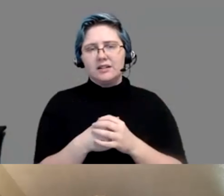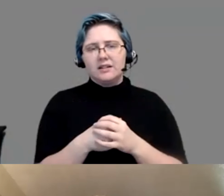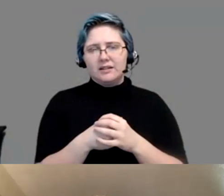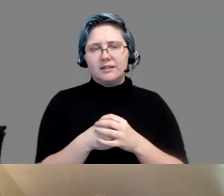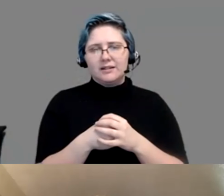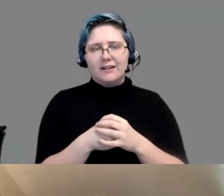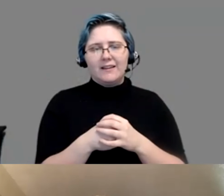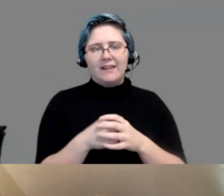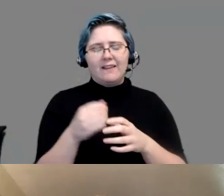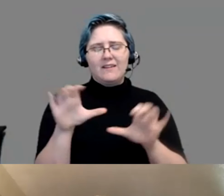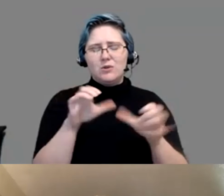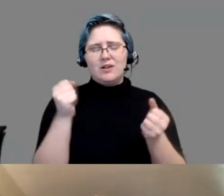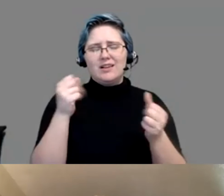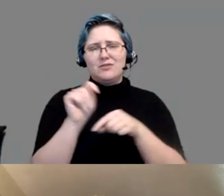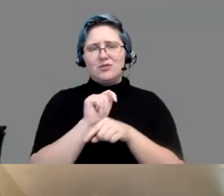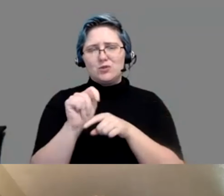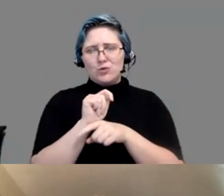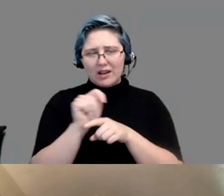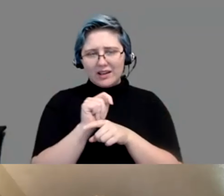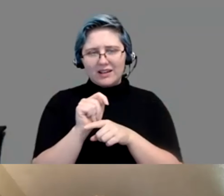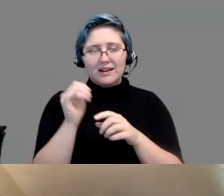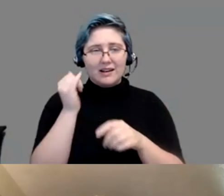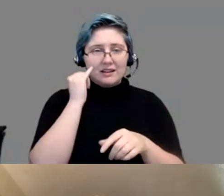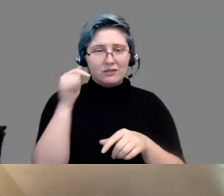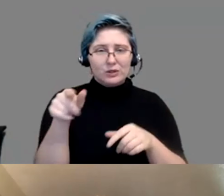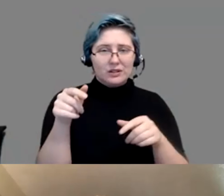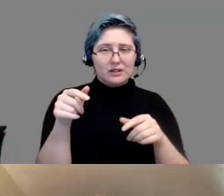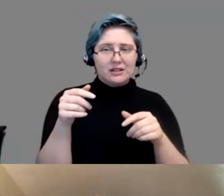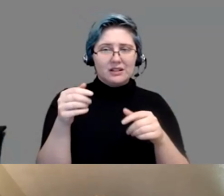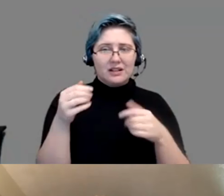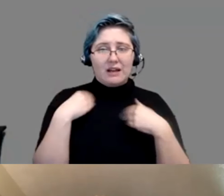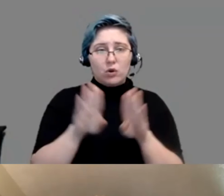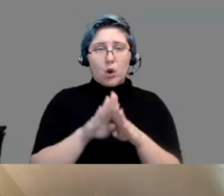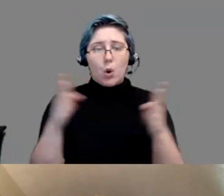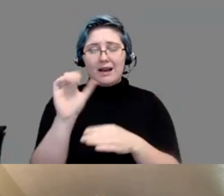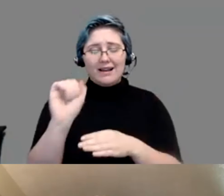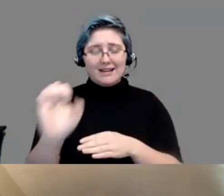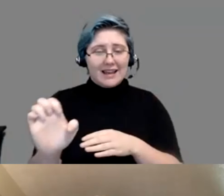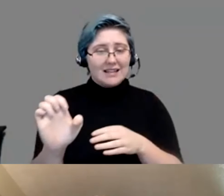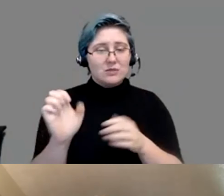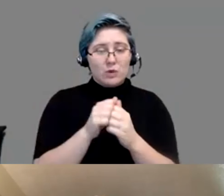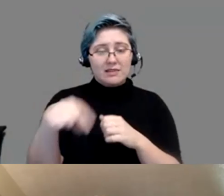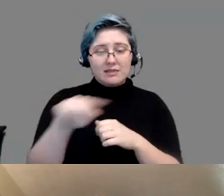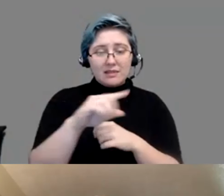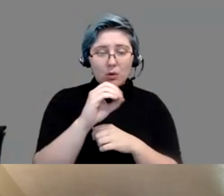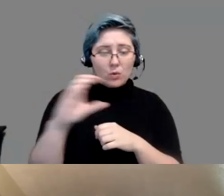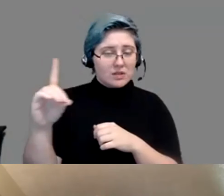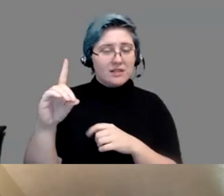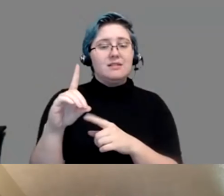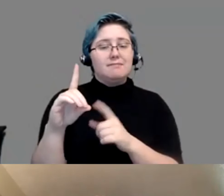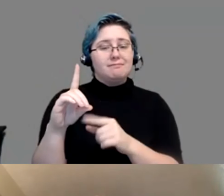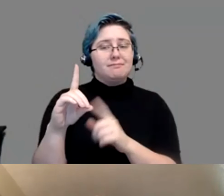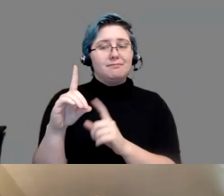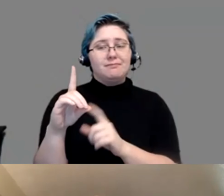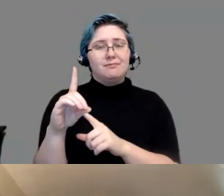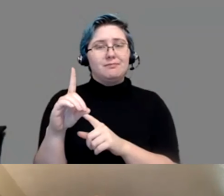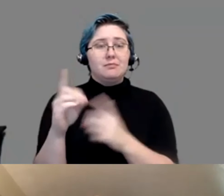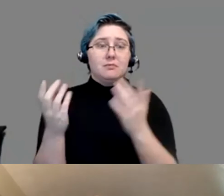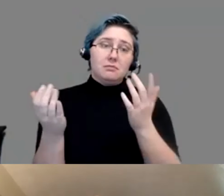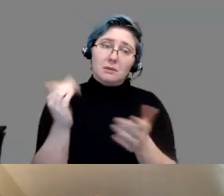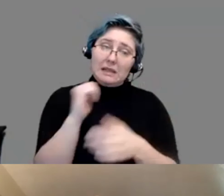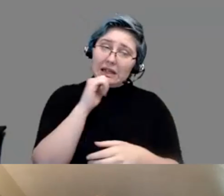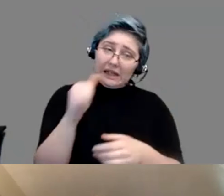do a lot of training, and if you have an open case with them or not,